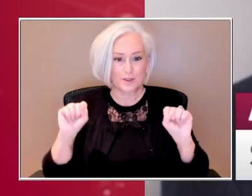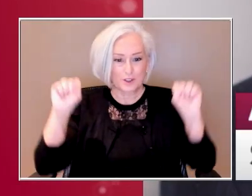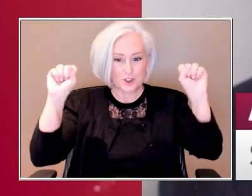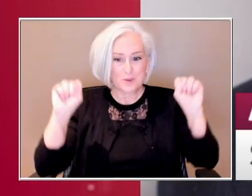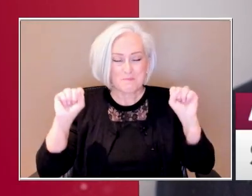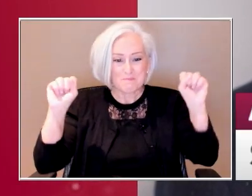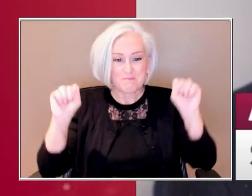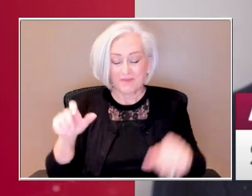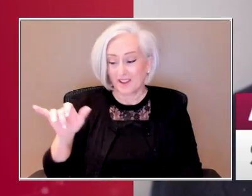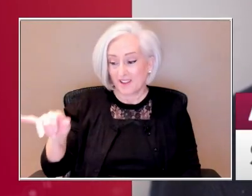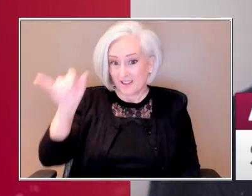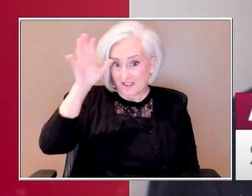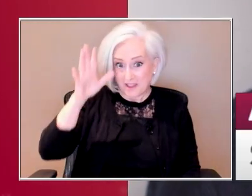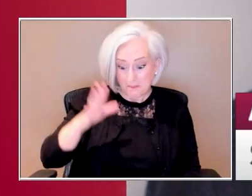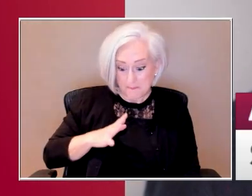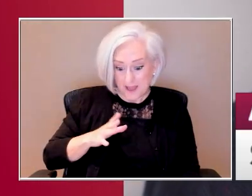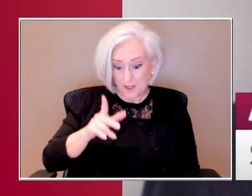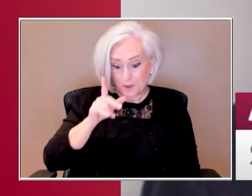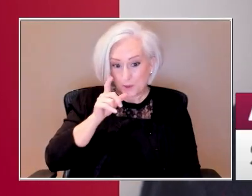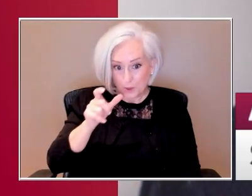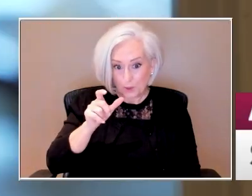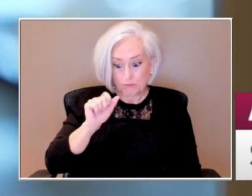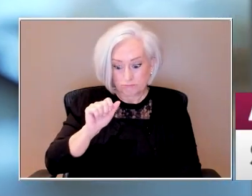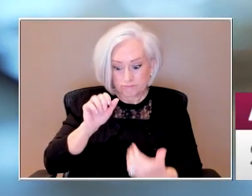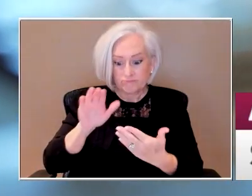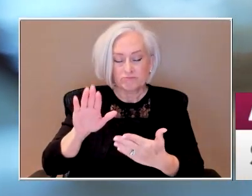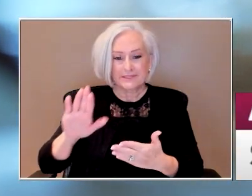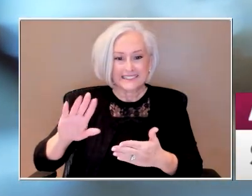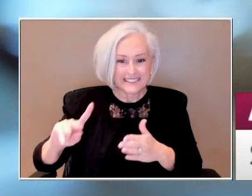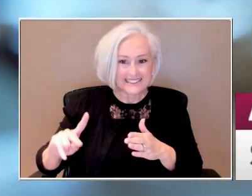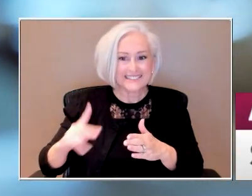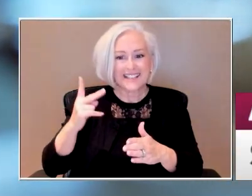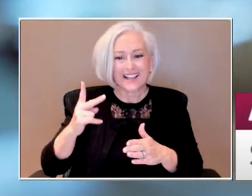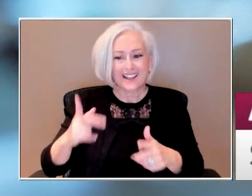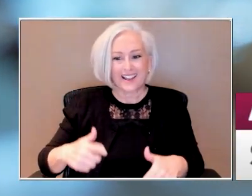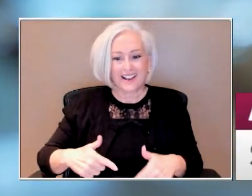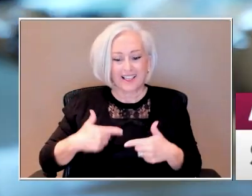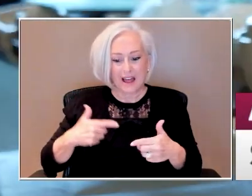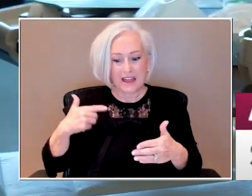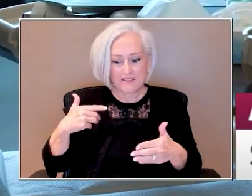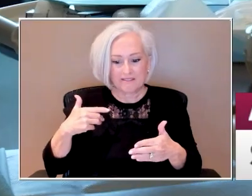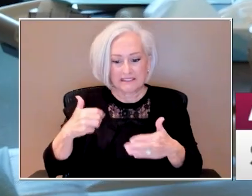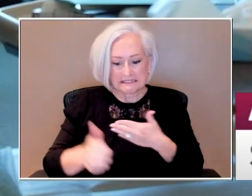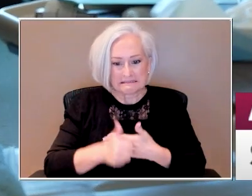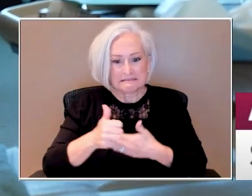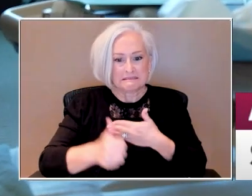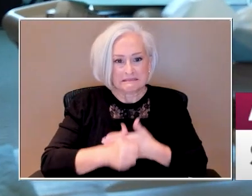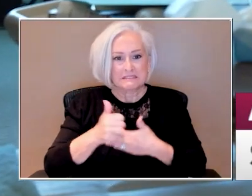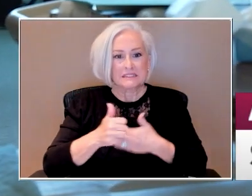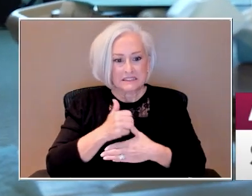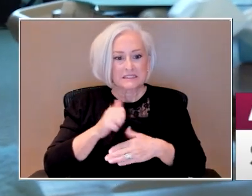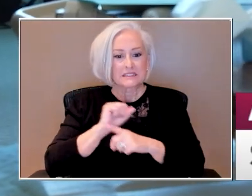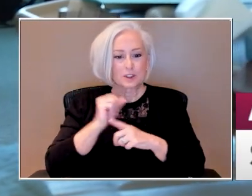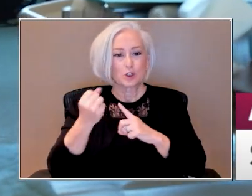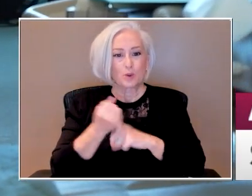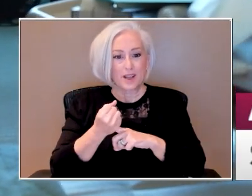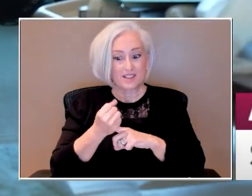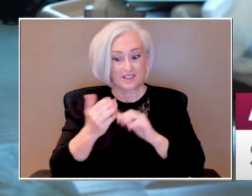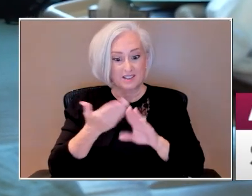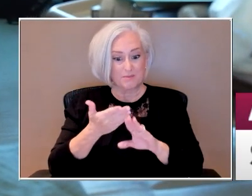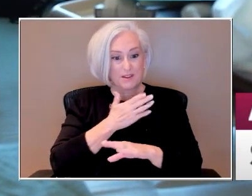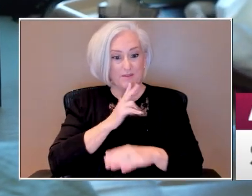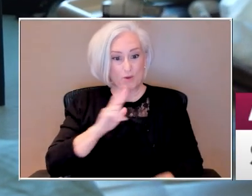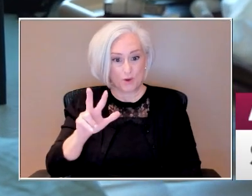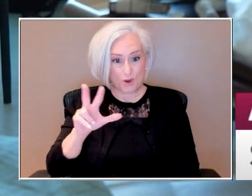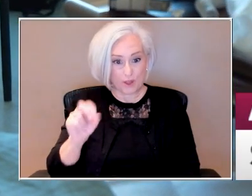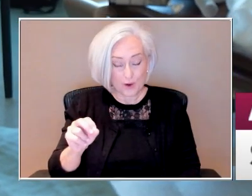who faced his second life-threatening medical condition before the age of 30, see the procedure and hear from the surgeon who saved